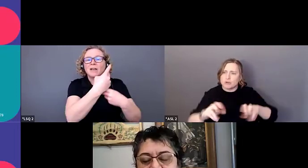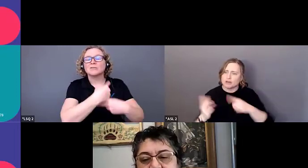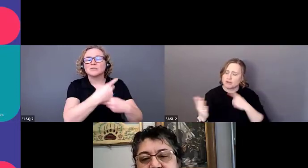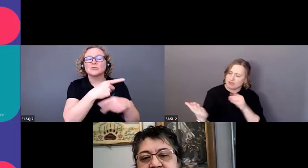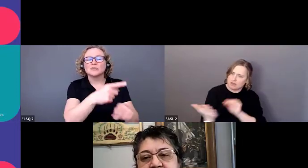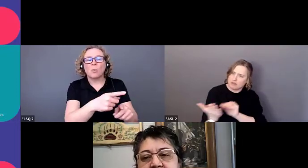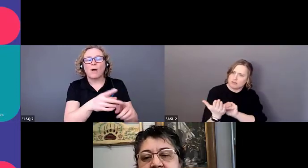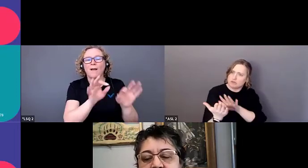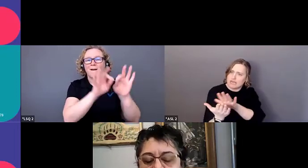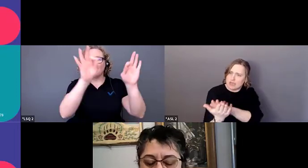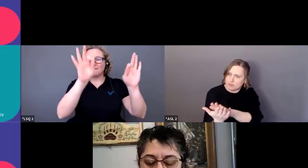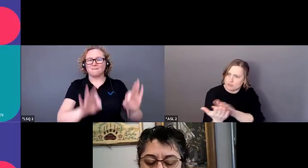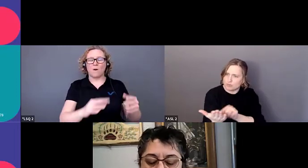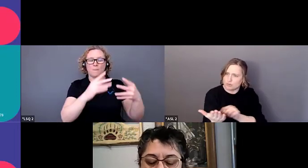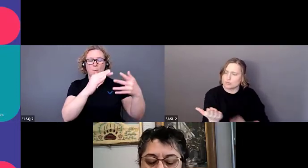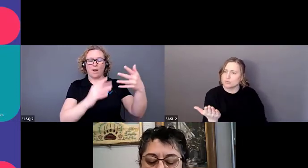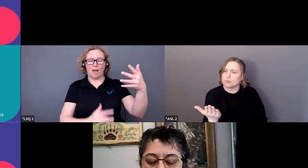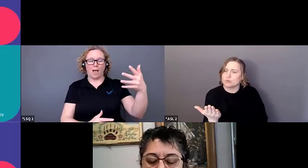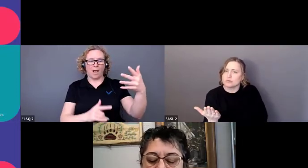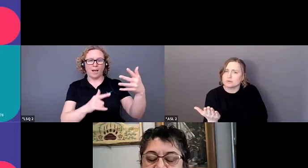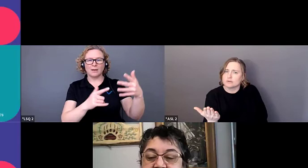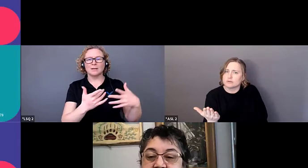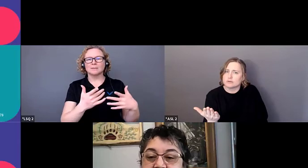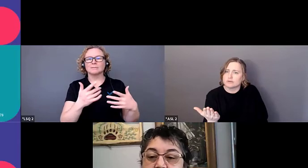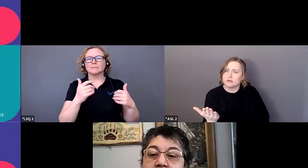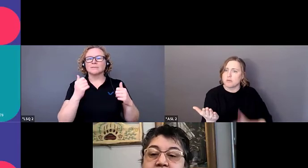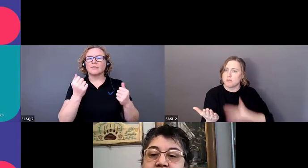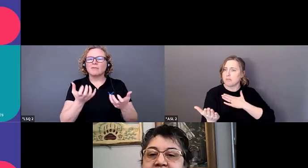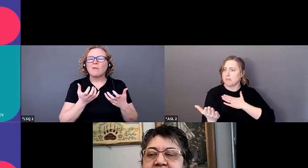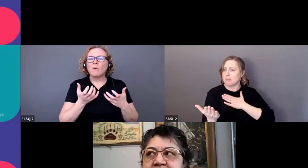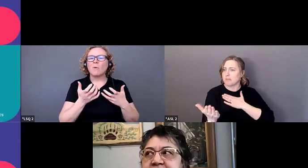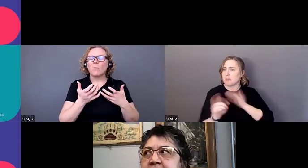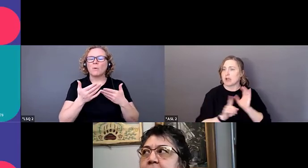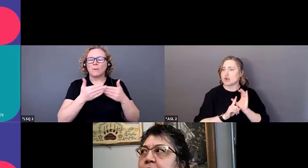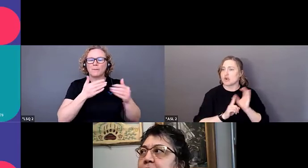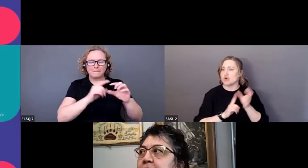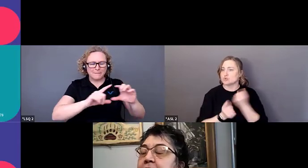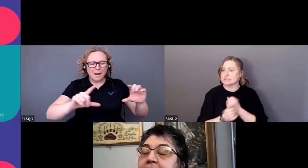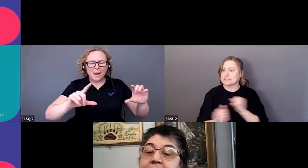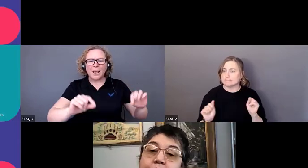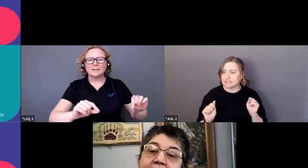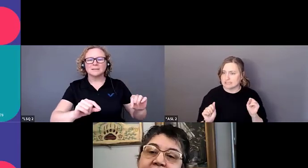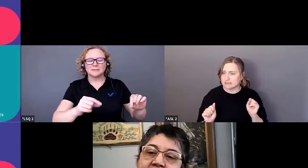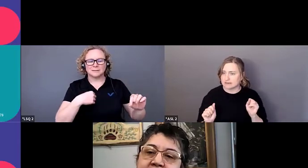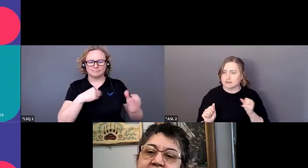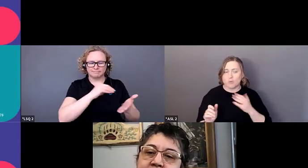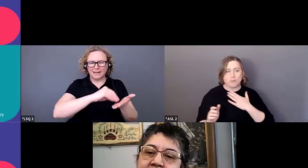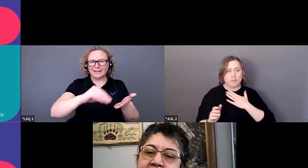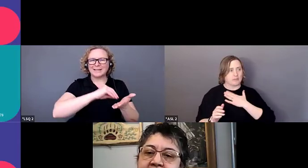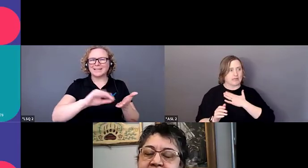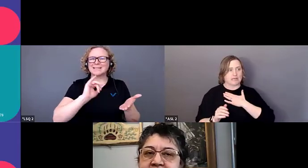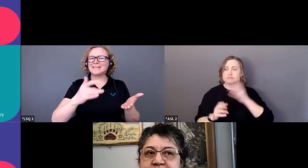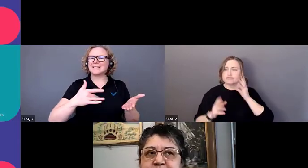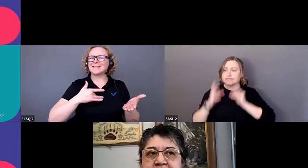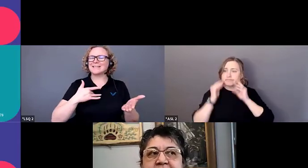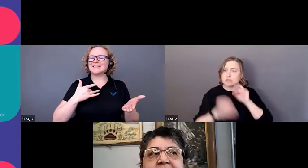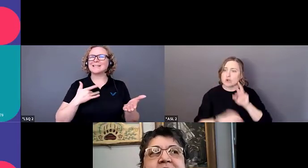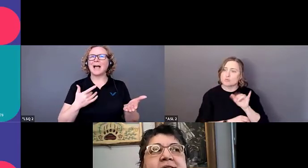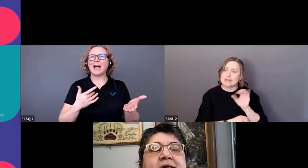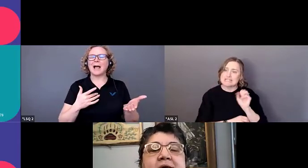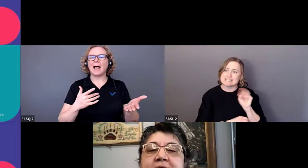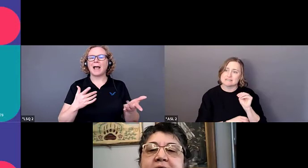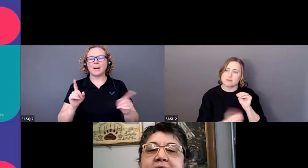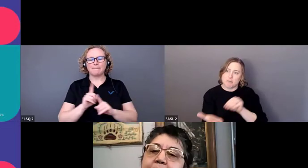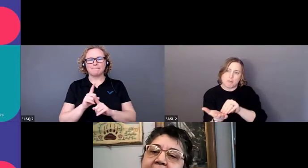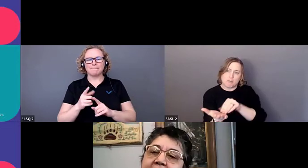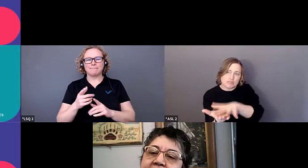can identify whether my cultural safety or the racism that I have